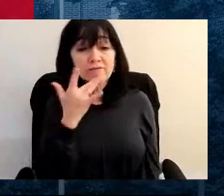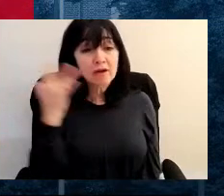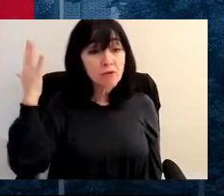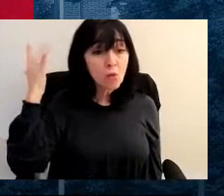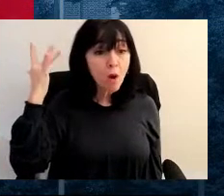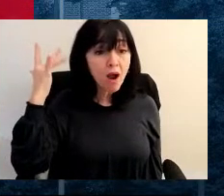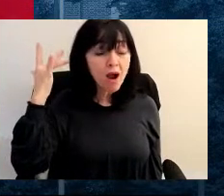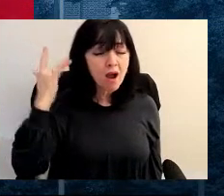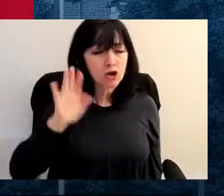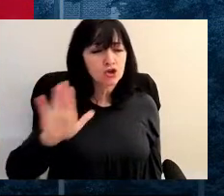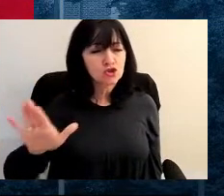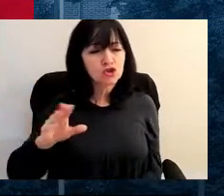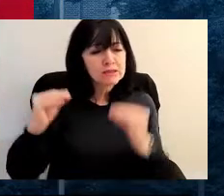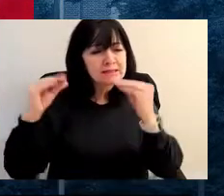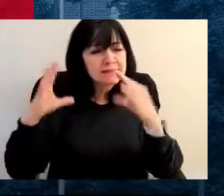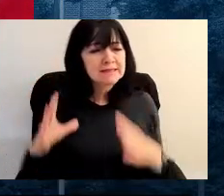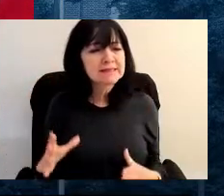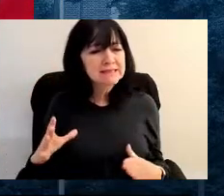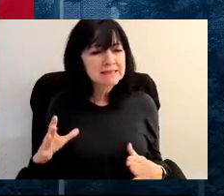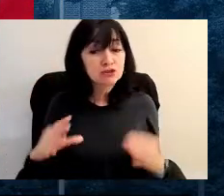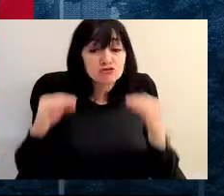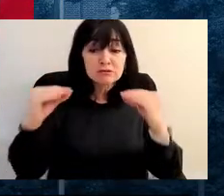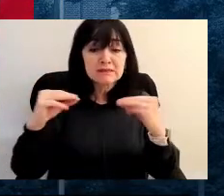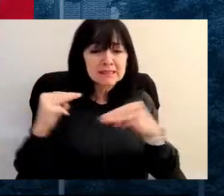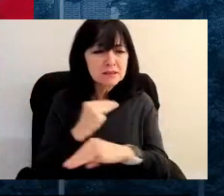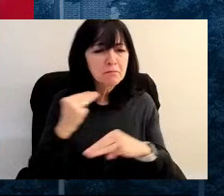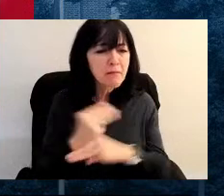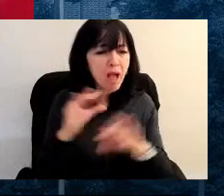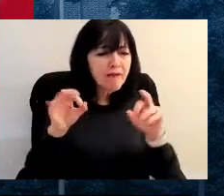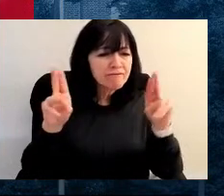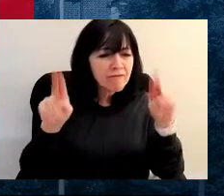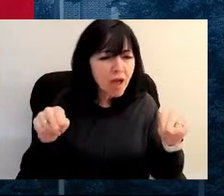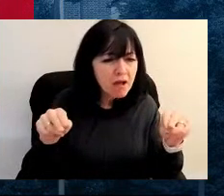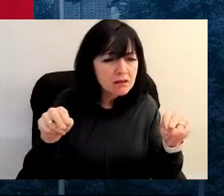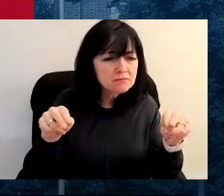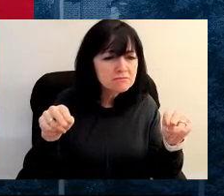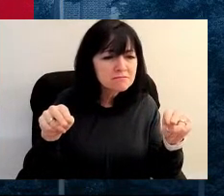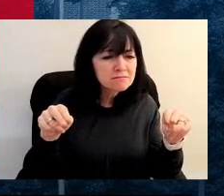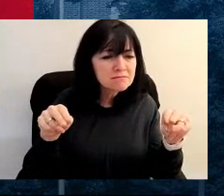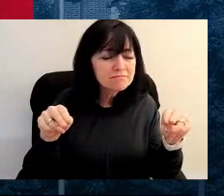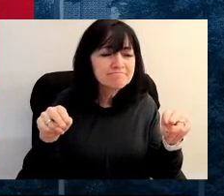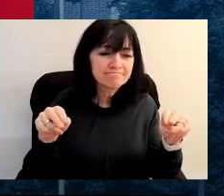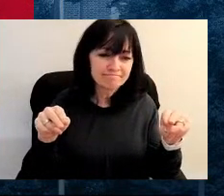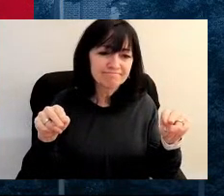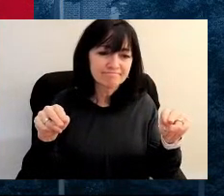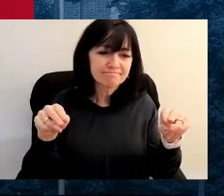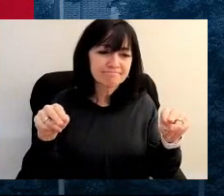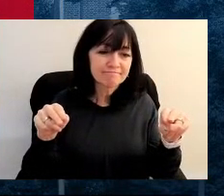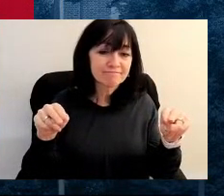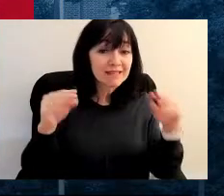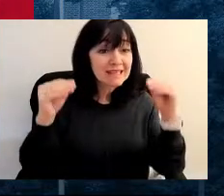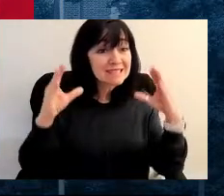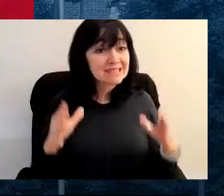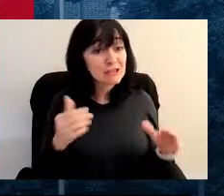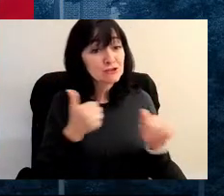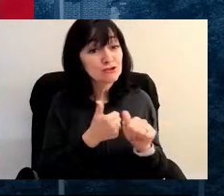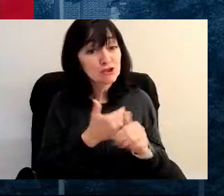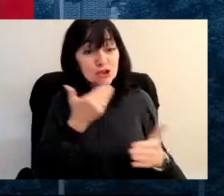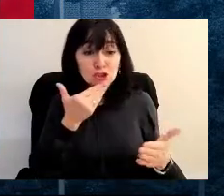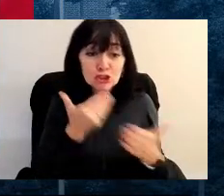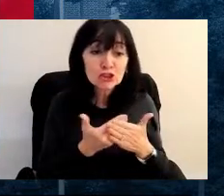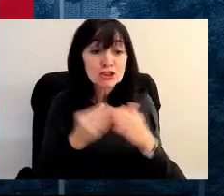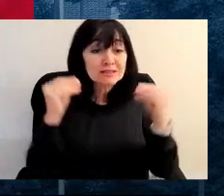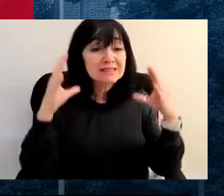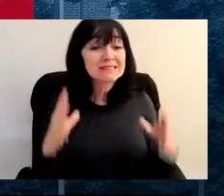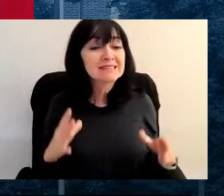Because their teacher made it fun. And that's what good teachers do. They make learning